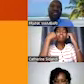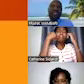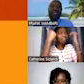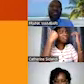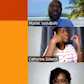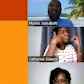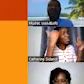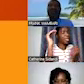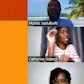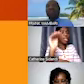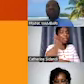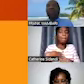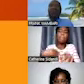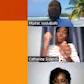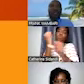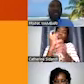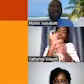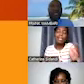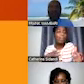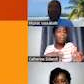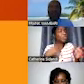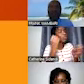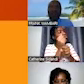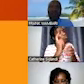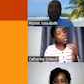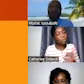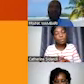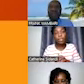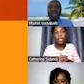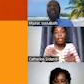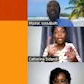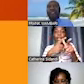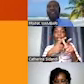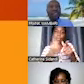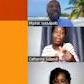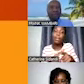asking, what did I do wrong? What did I do wrong? And he does not have any contacts at all.